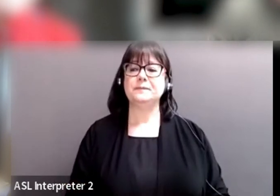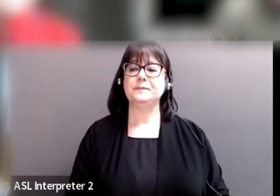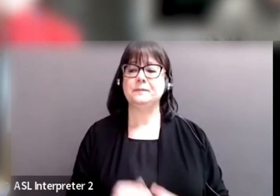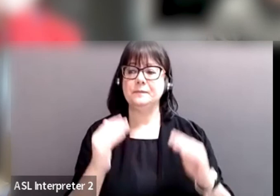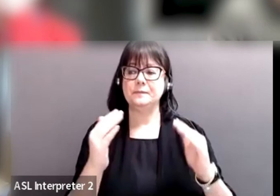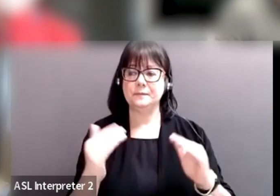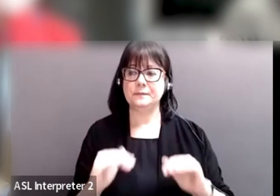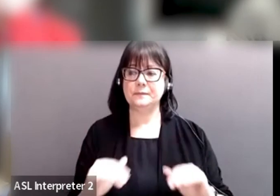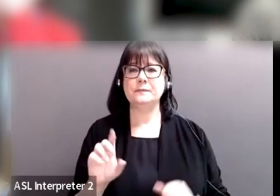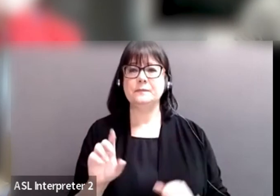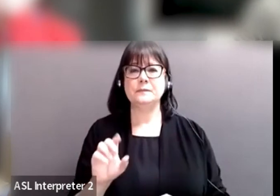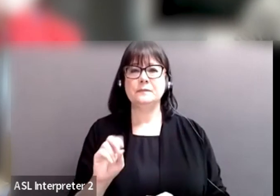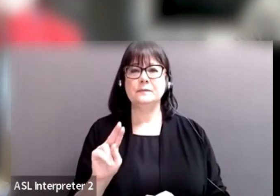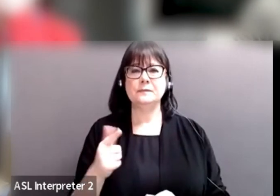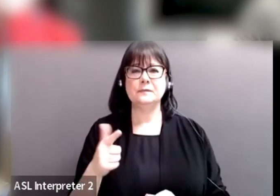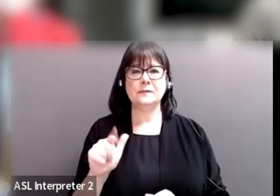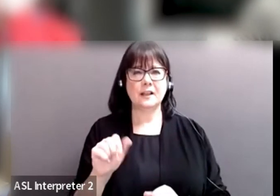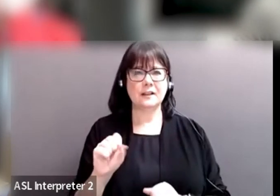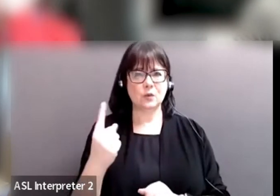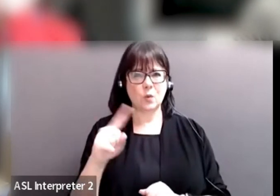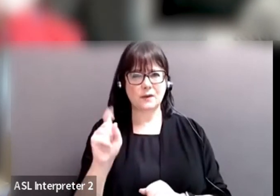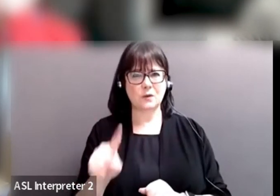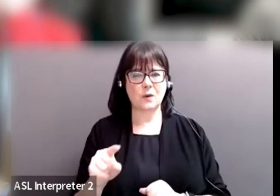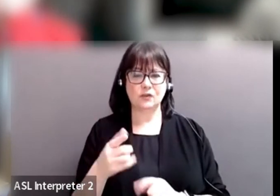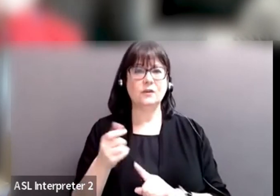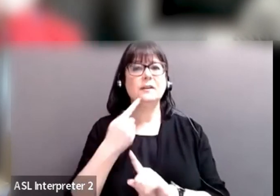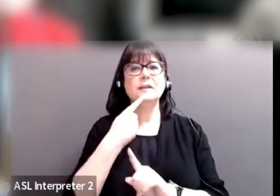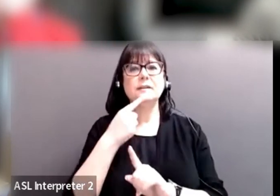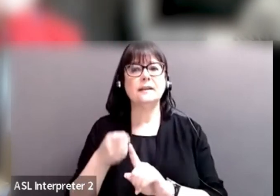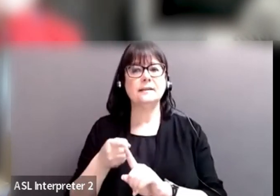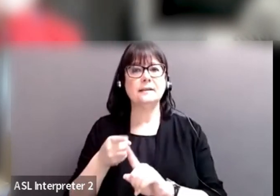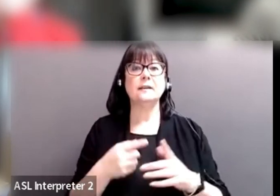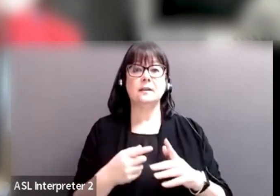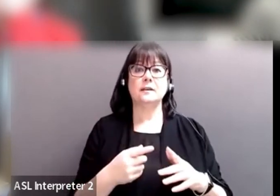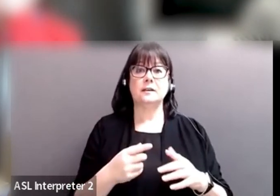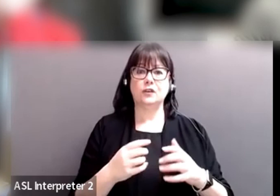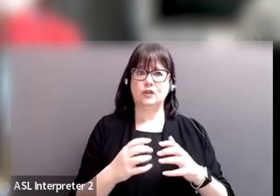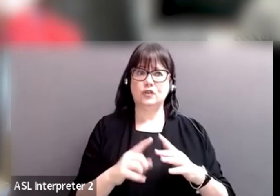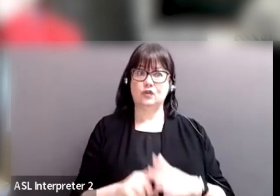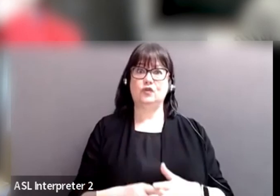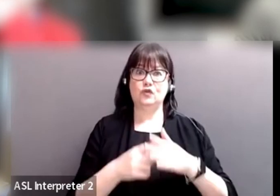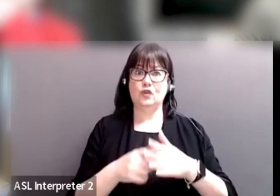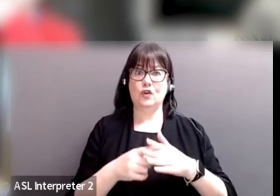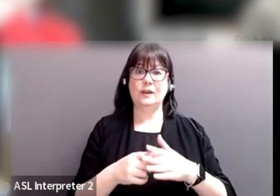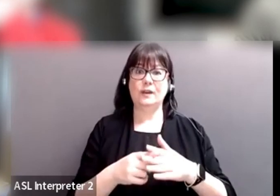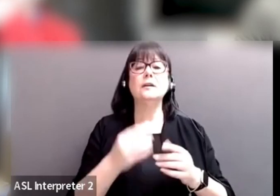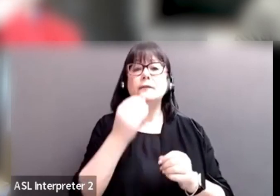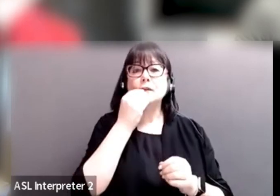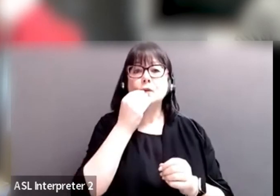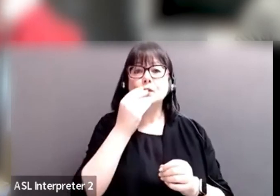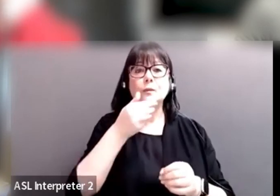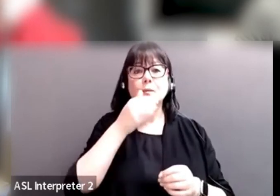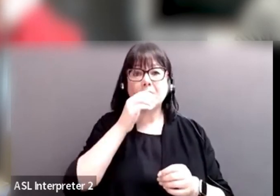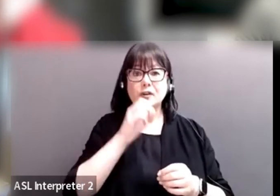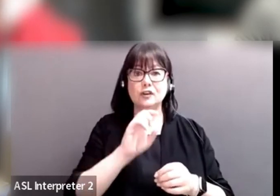Douglas that I don't think we got answered. Douglas has an early stage startup in the food and bev industry, having